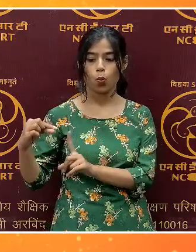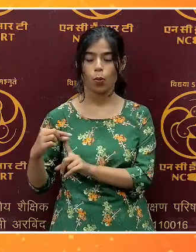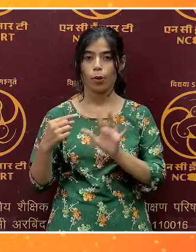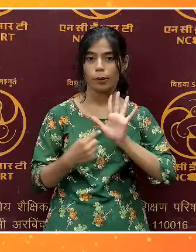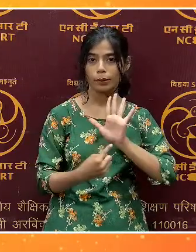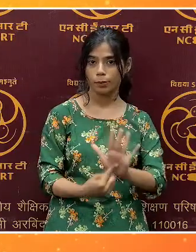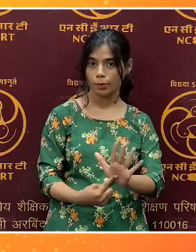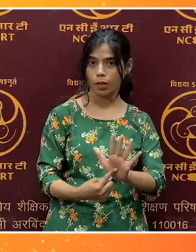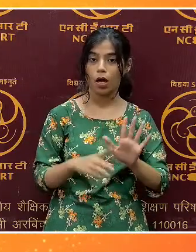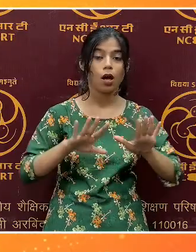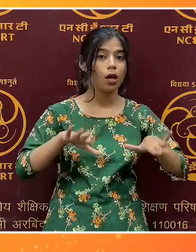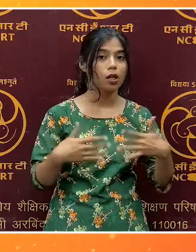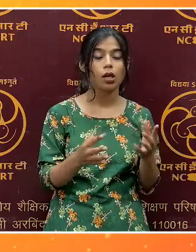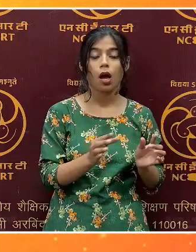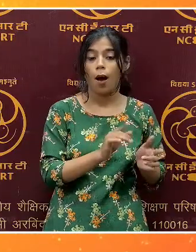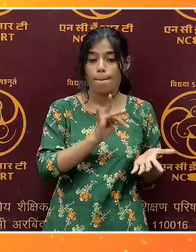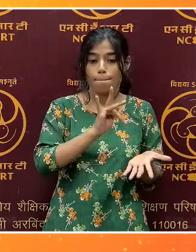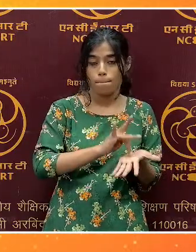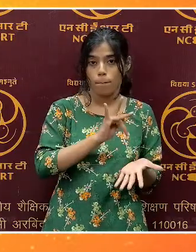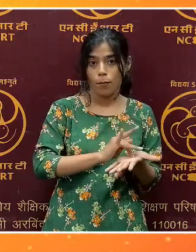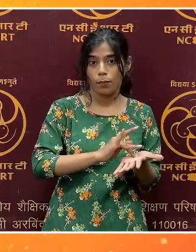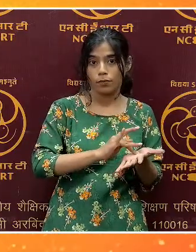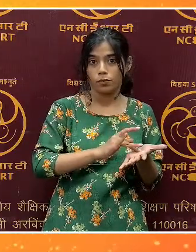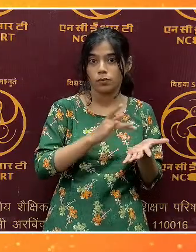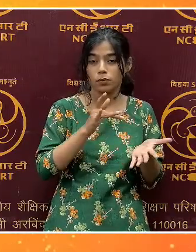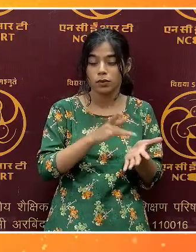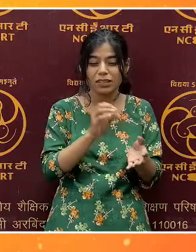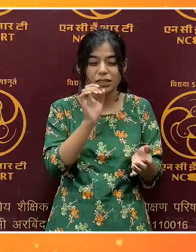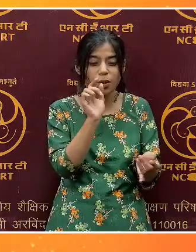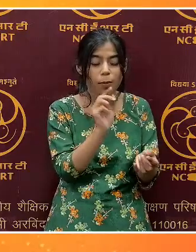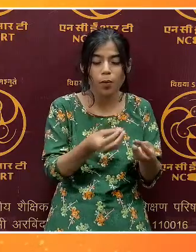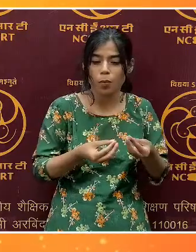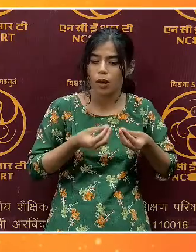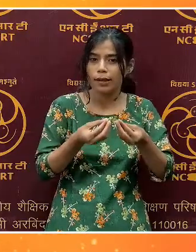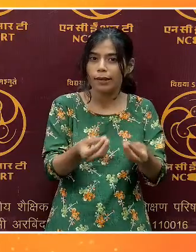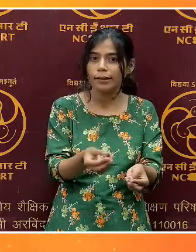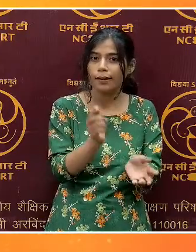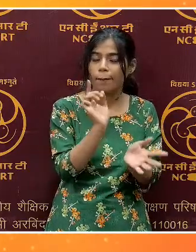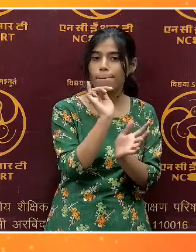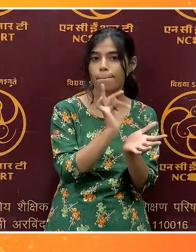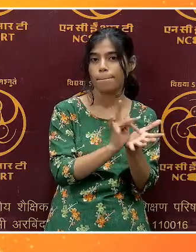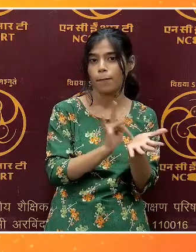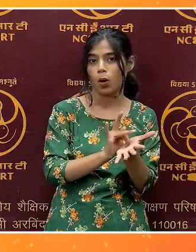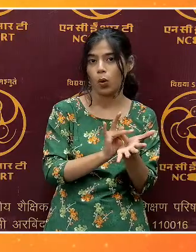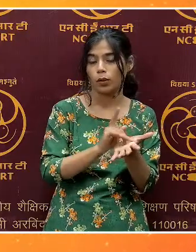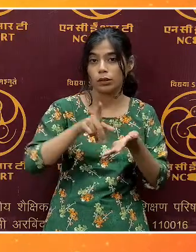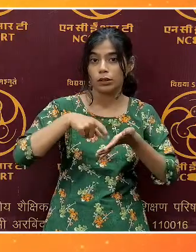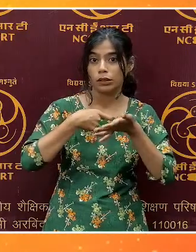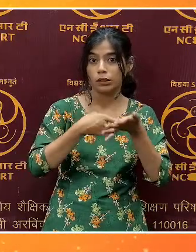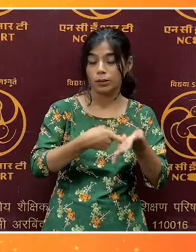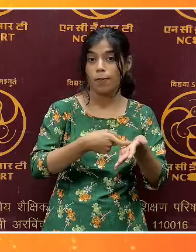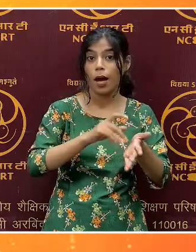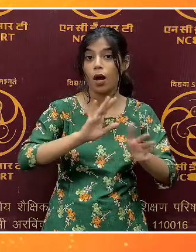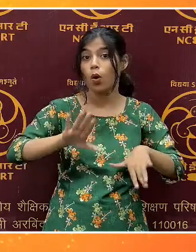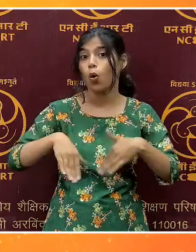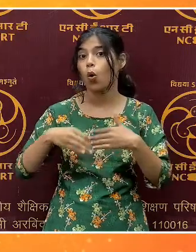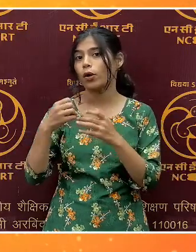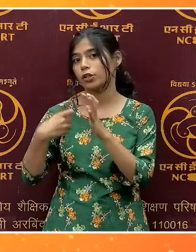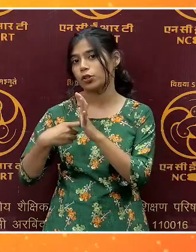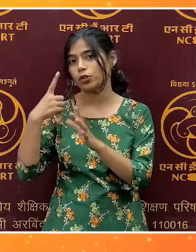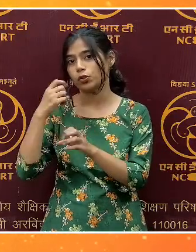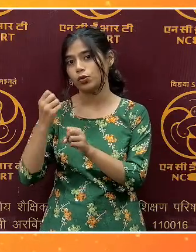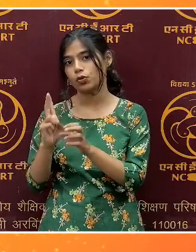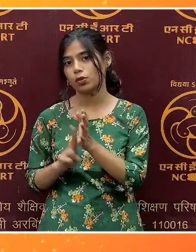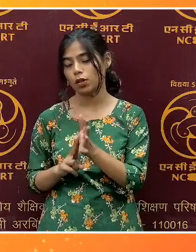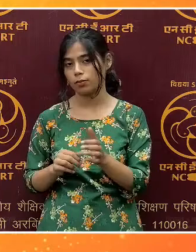position vector of P, which will specify the final position of point P with respect to the origin.